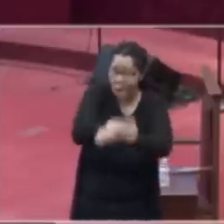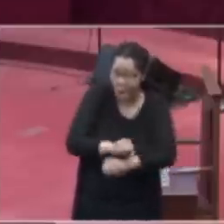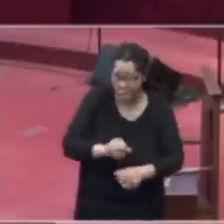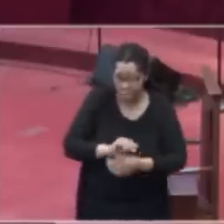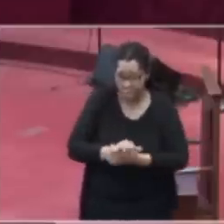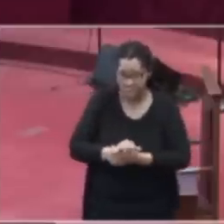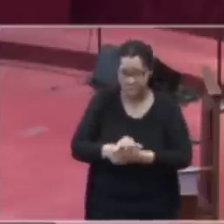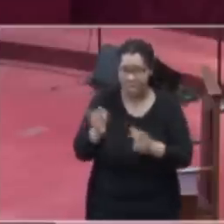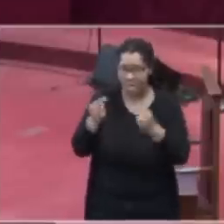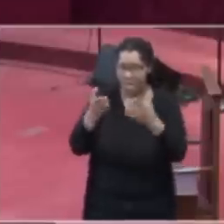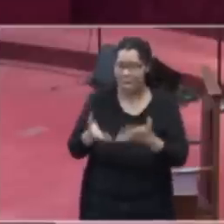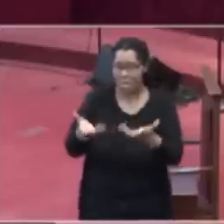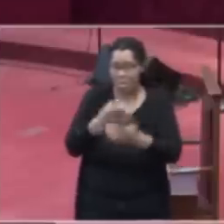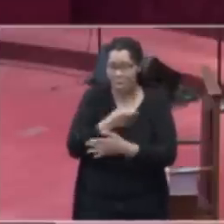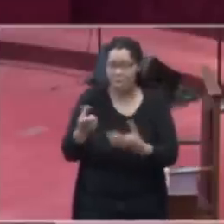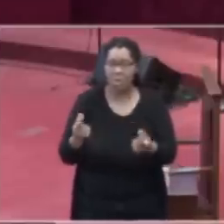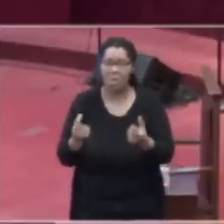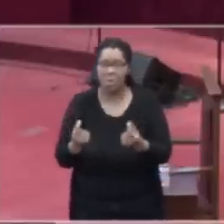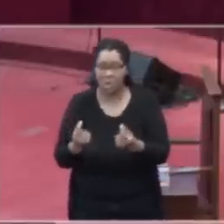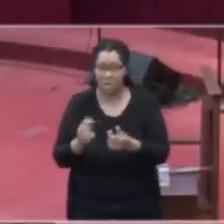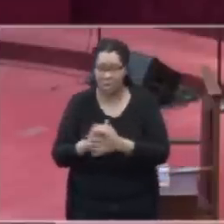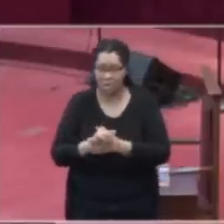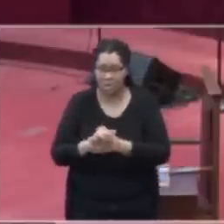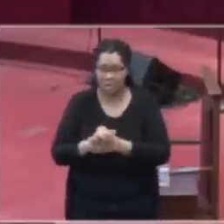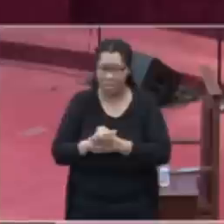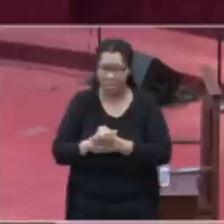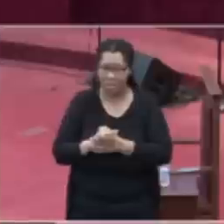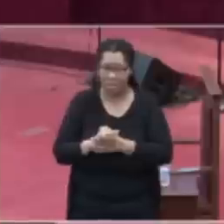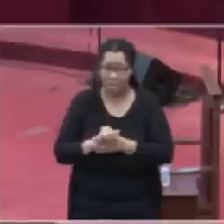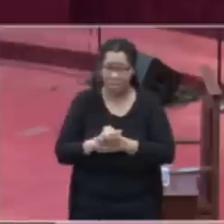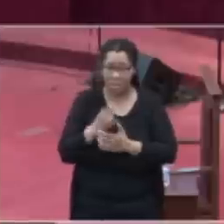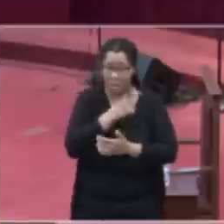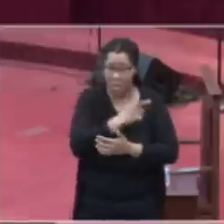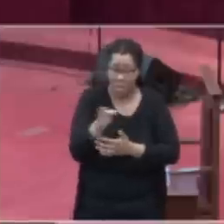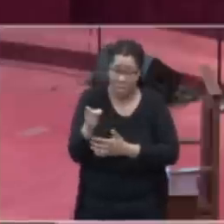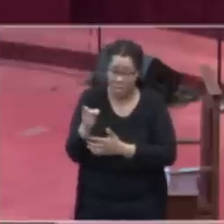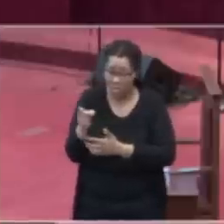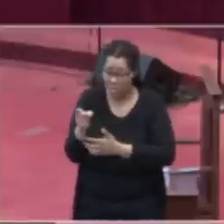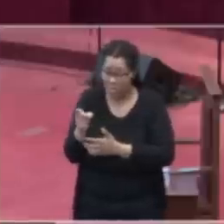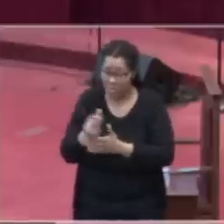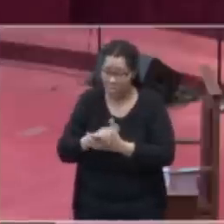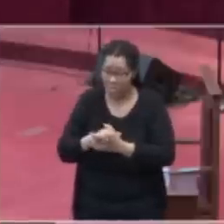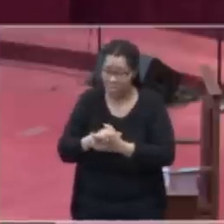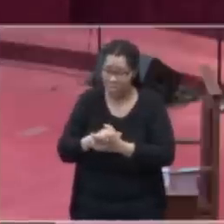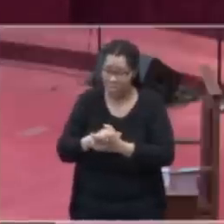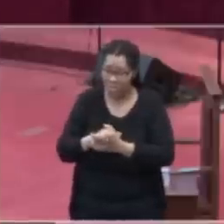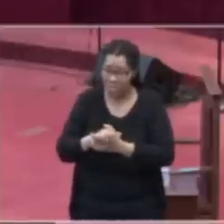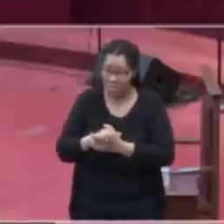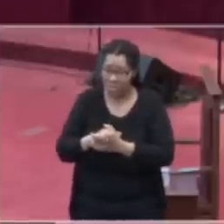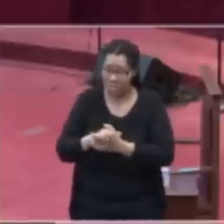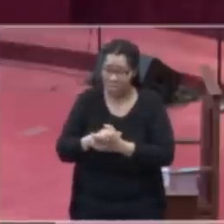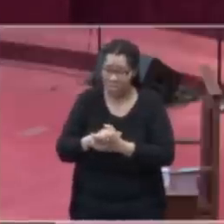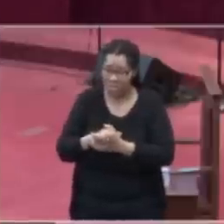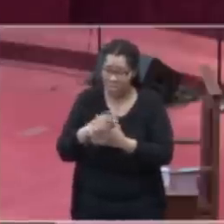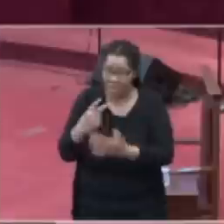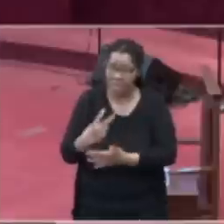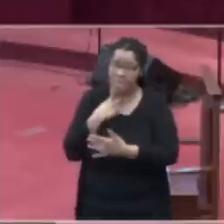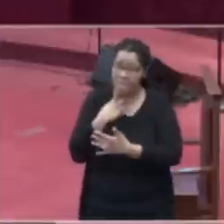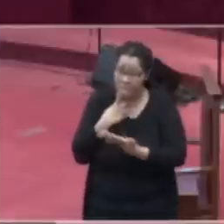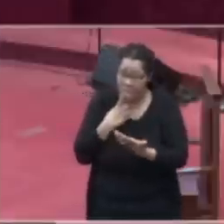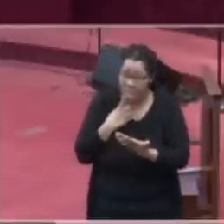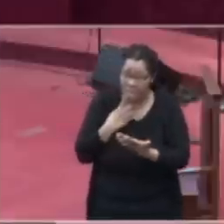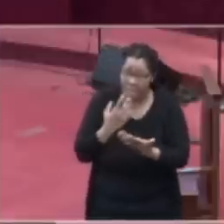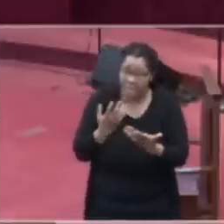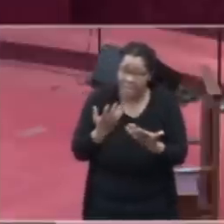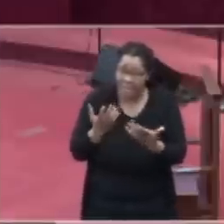So what does the enemy want you to do? The enemy wants you to be caught in the throes of a choice.